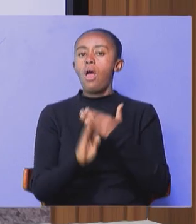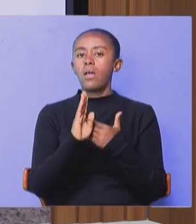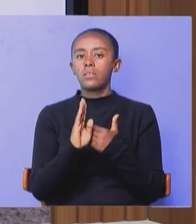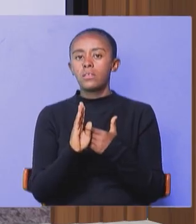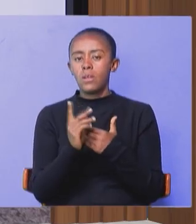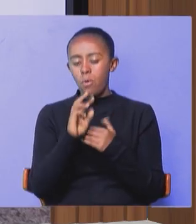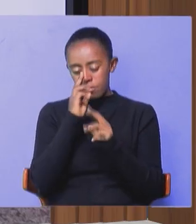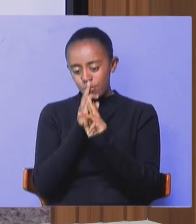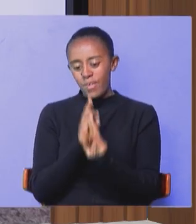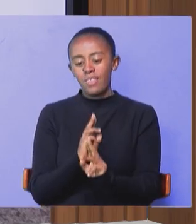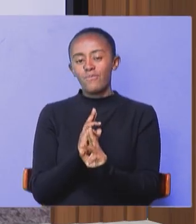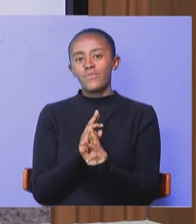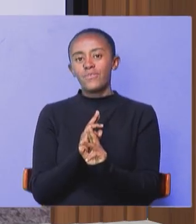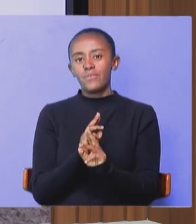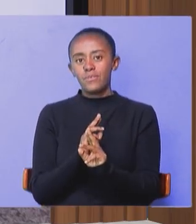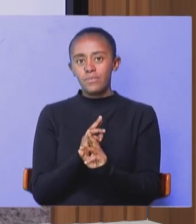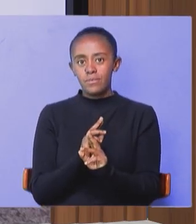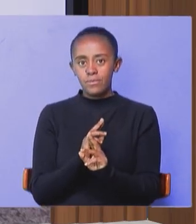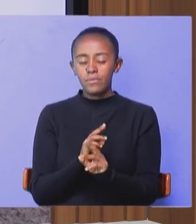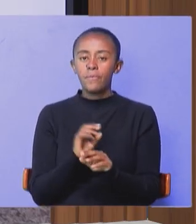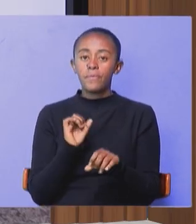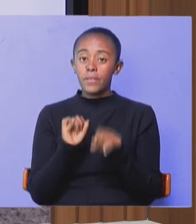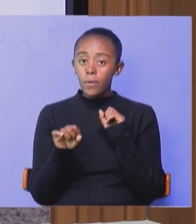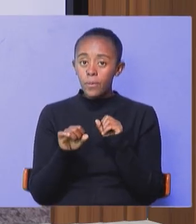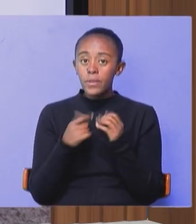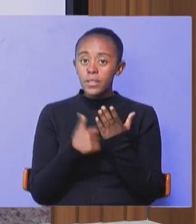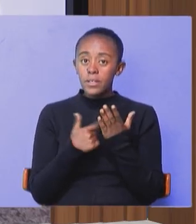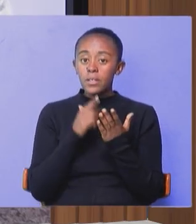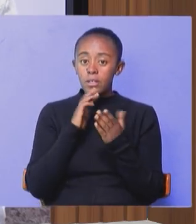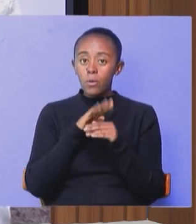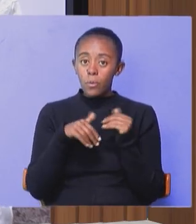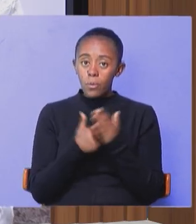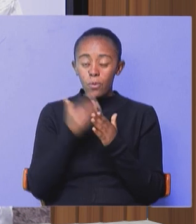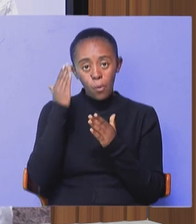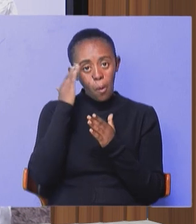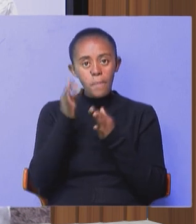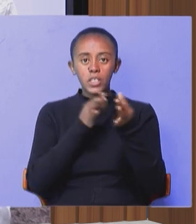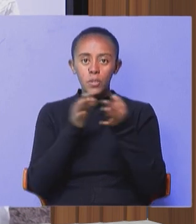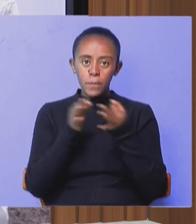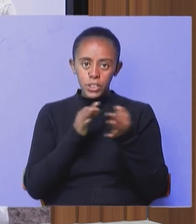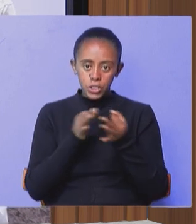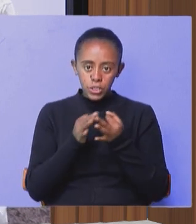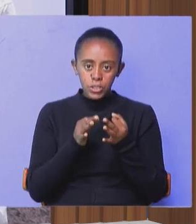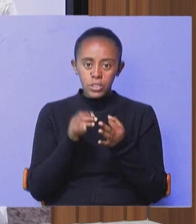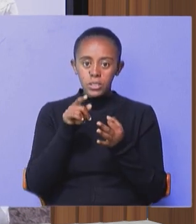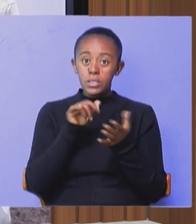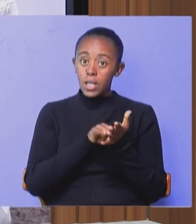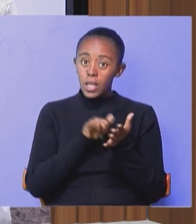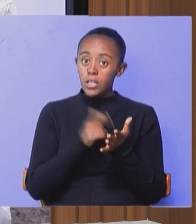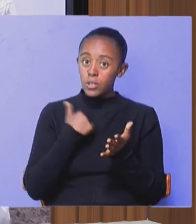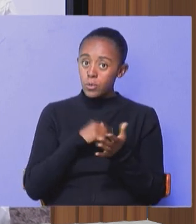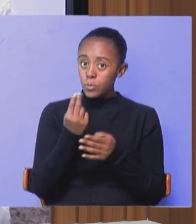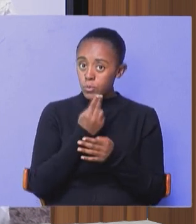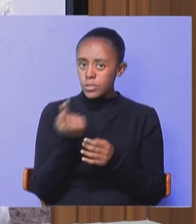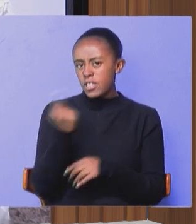or respectful while doing it. So these are all the common expressions that we use in